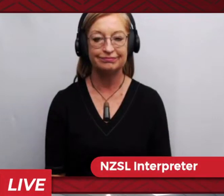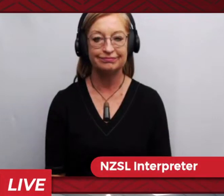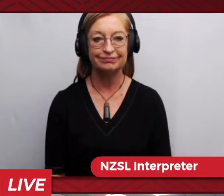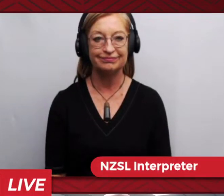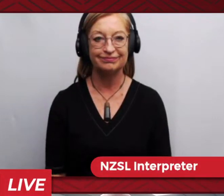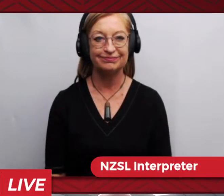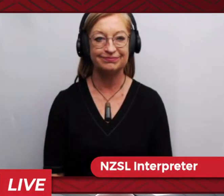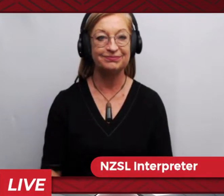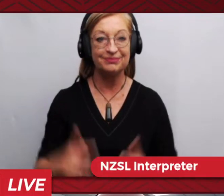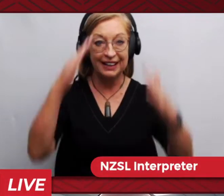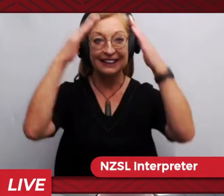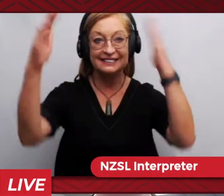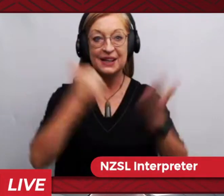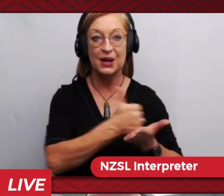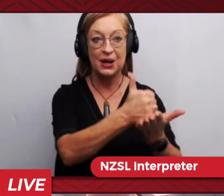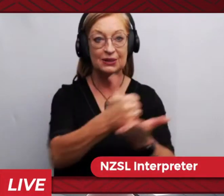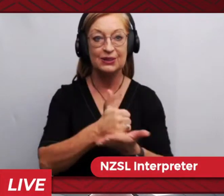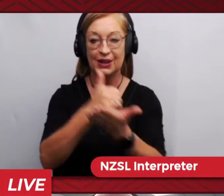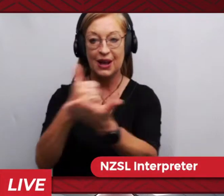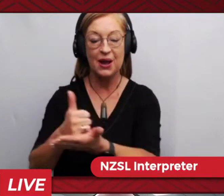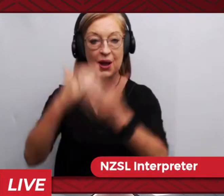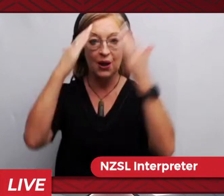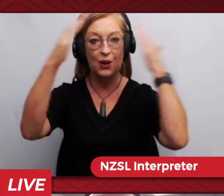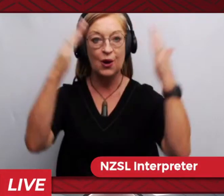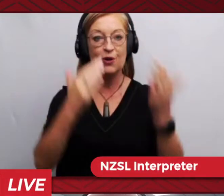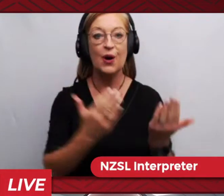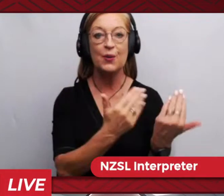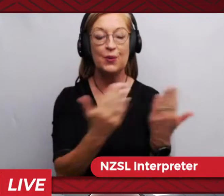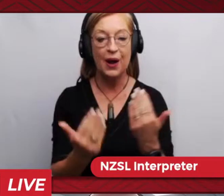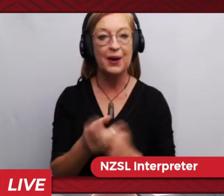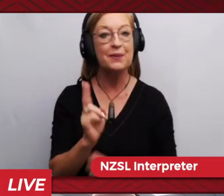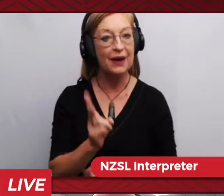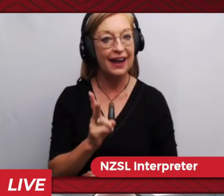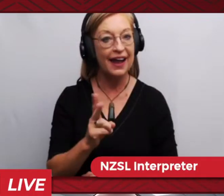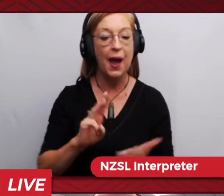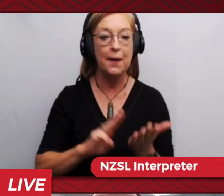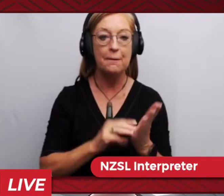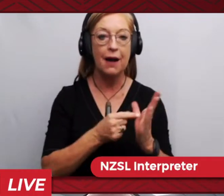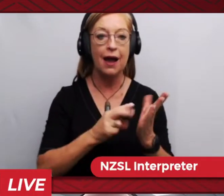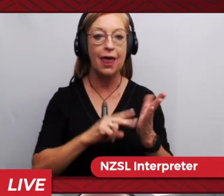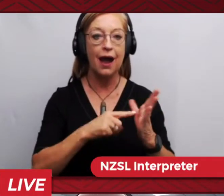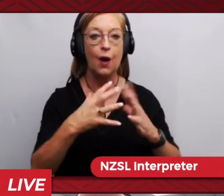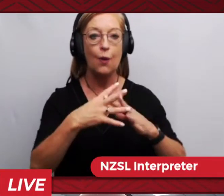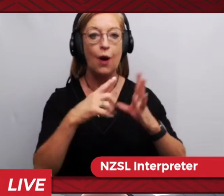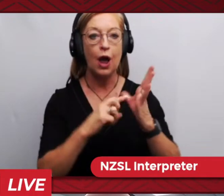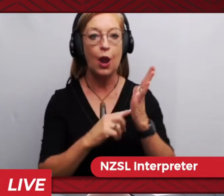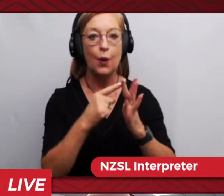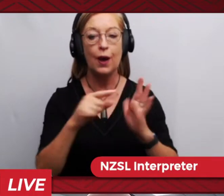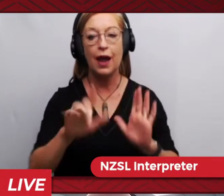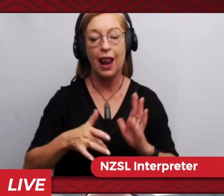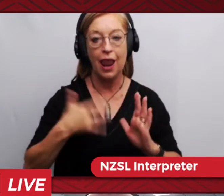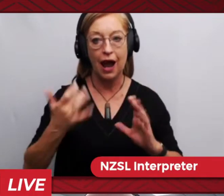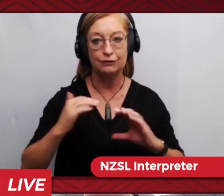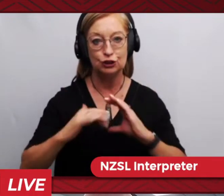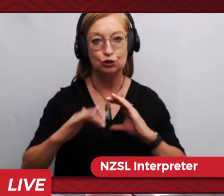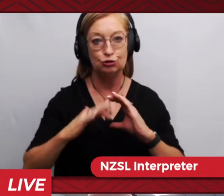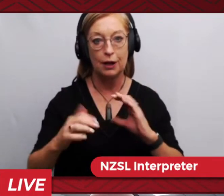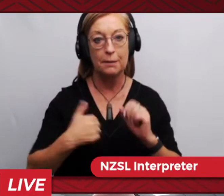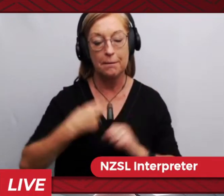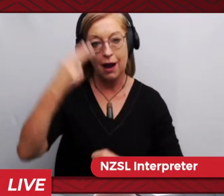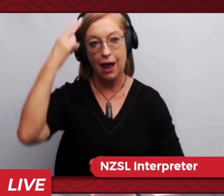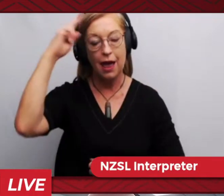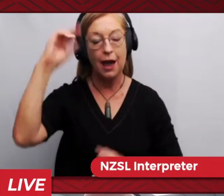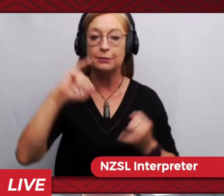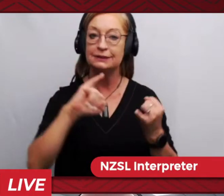Tēnā koutou katoa, kia ora and welcome to another Manawanui live stream. My name is Simon and today I am joined back again by